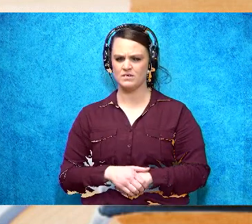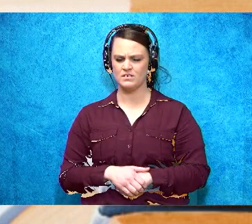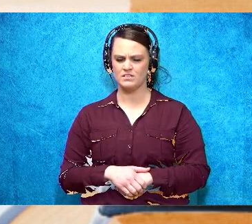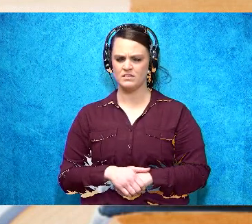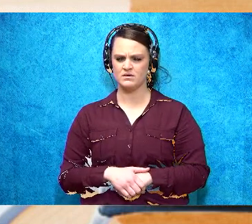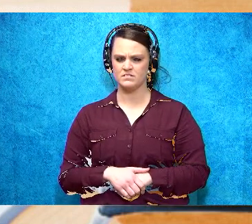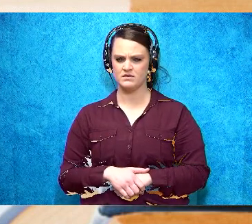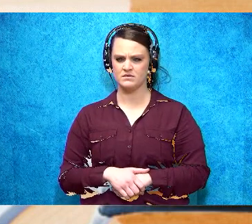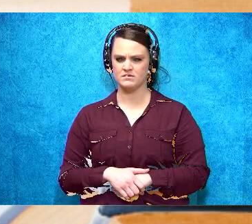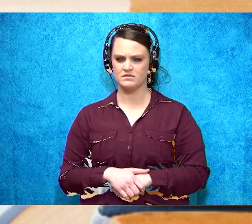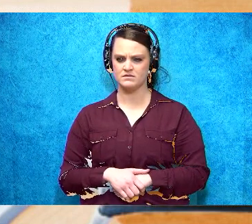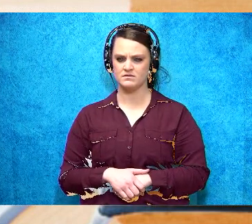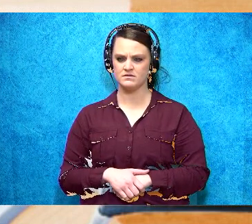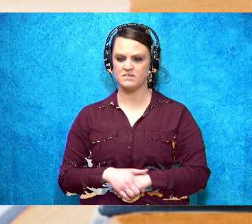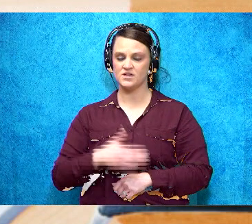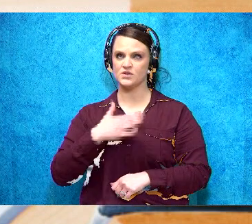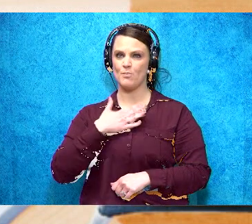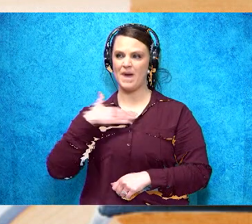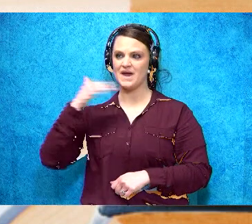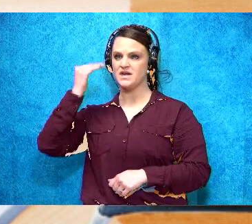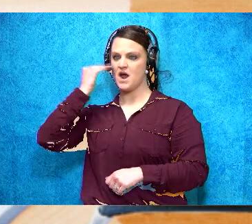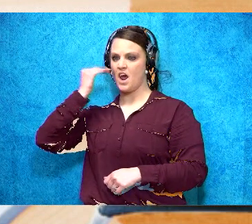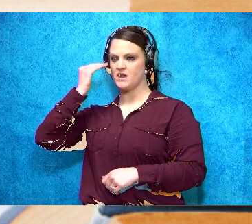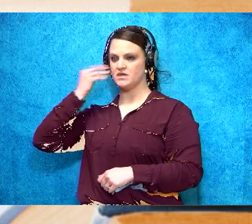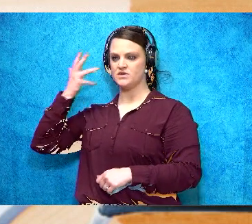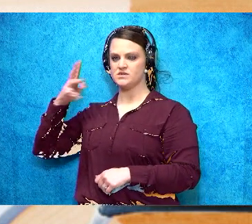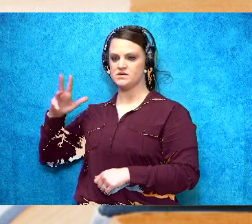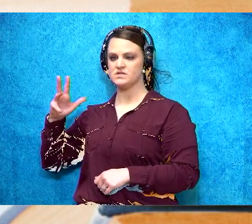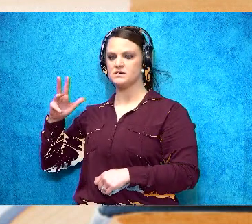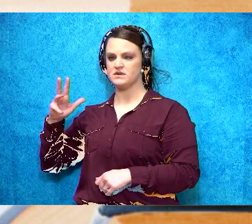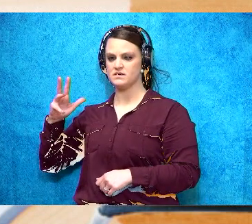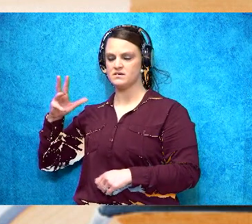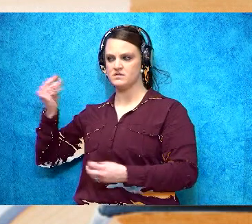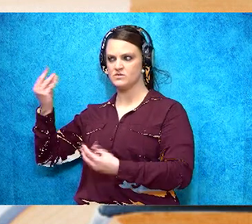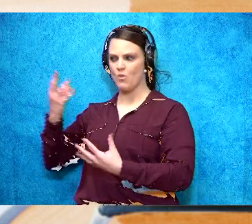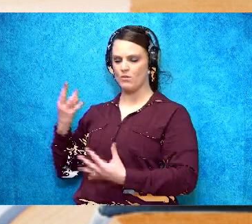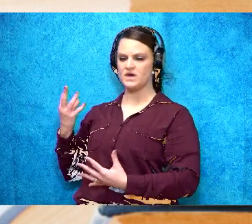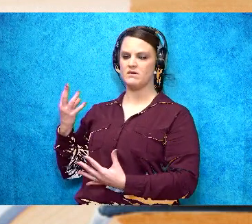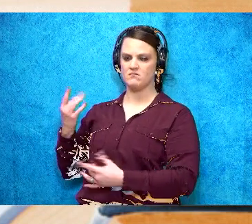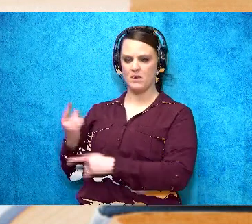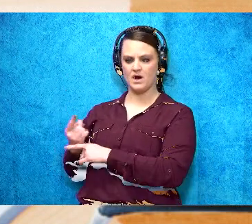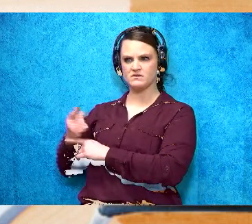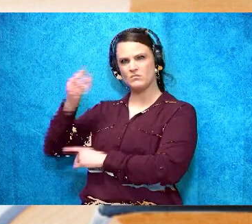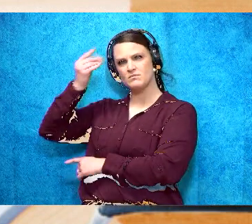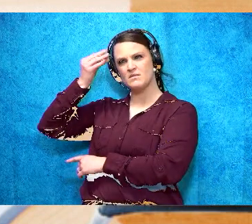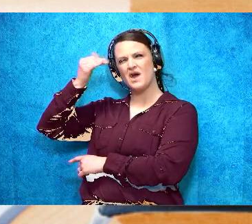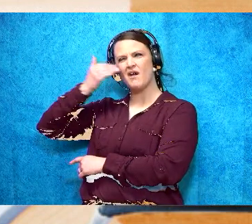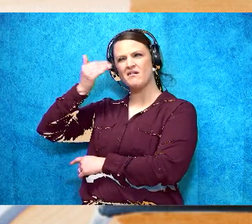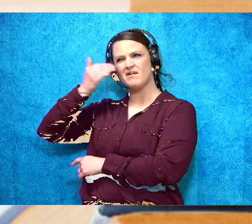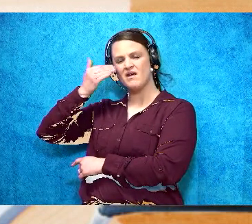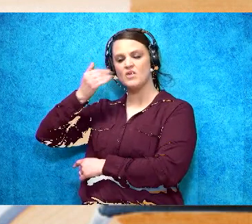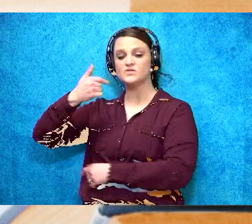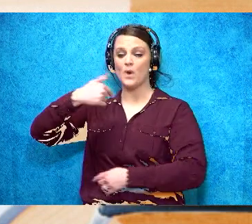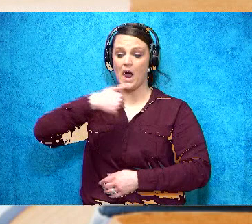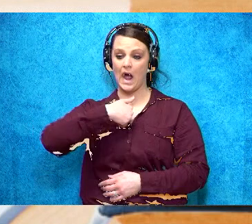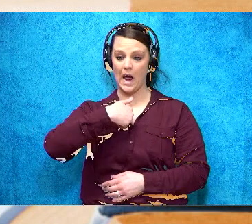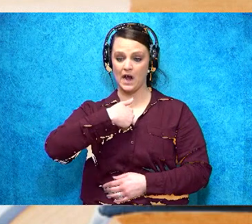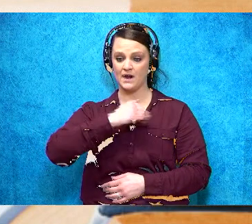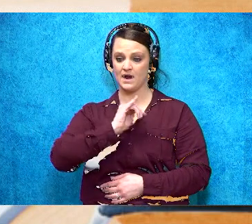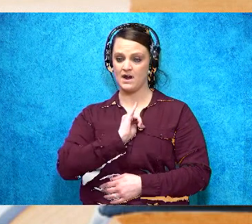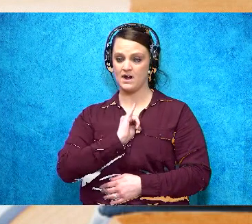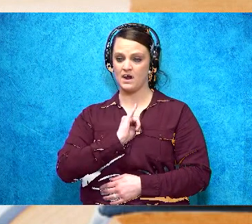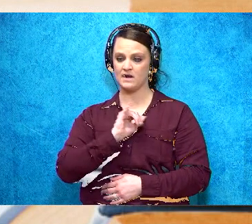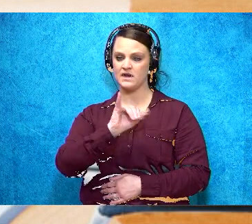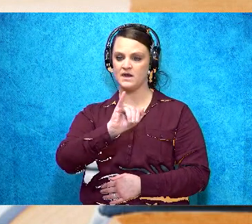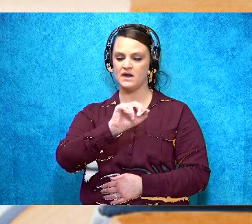that? My background knowledge told me, so I could say, I inferred